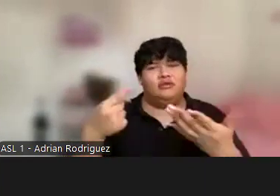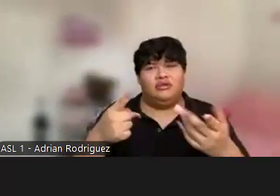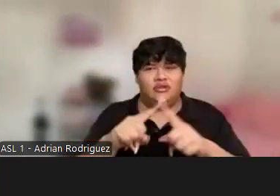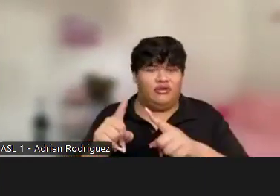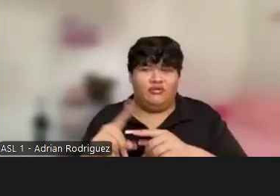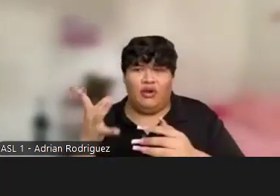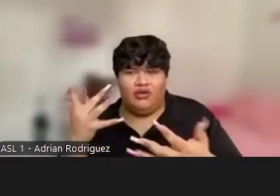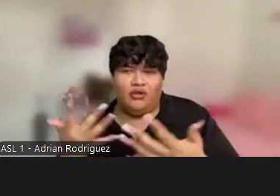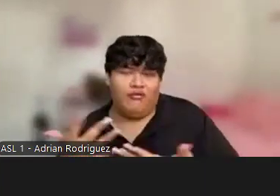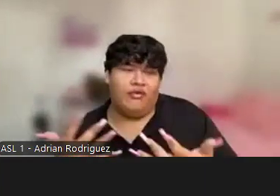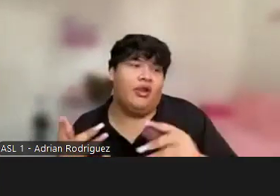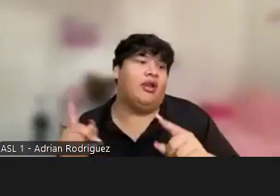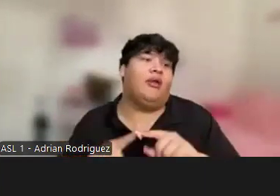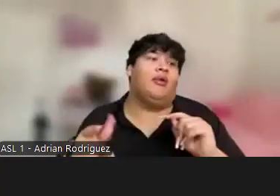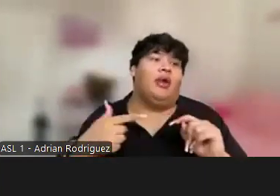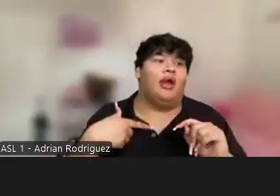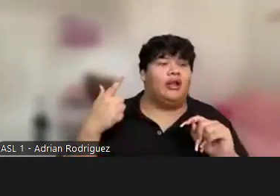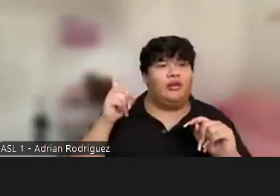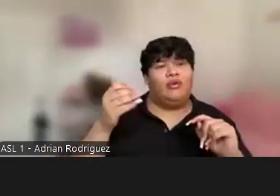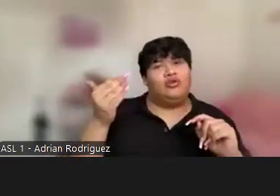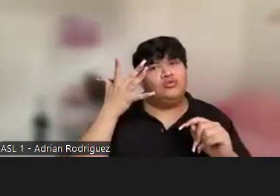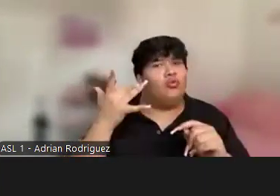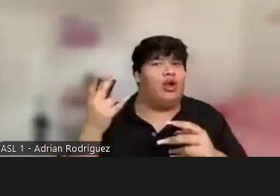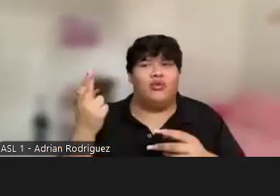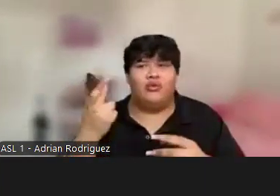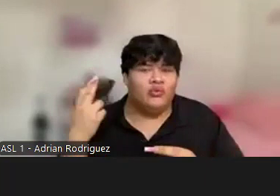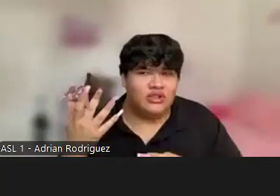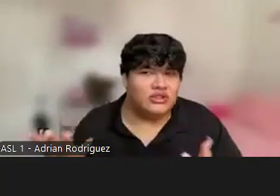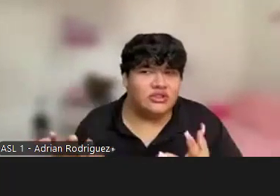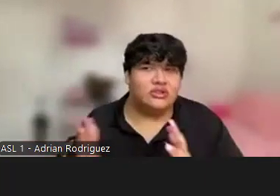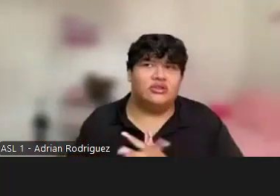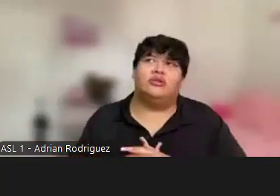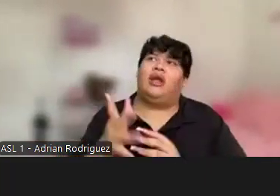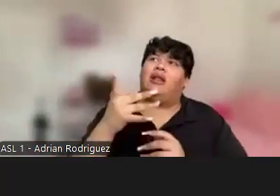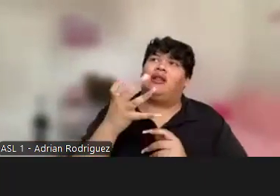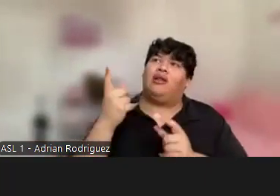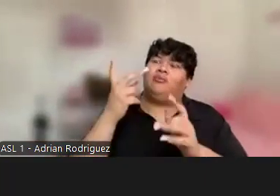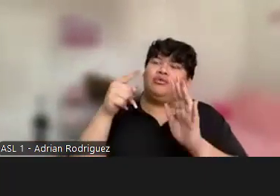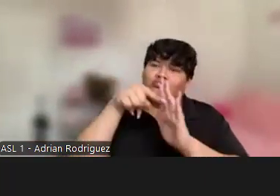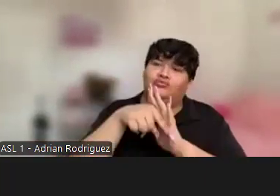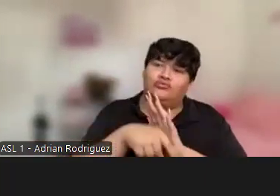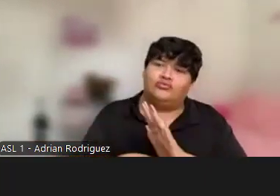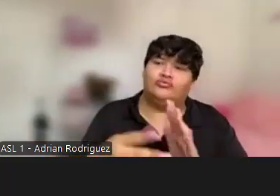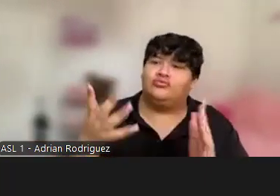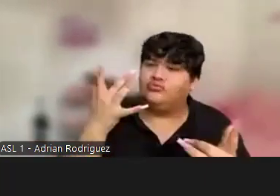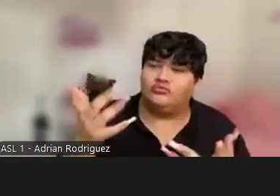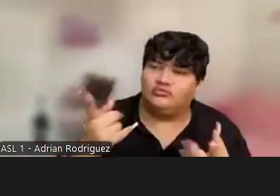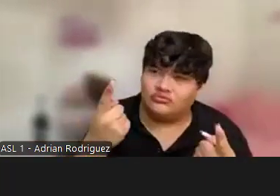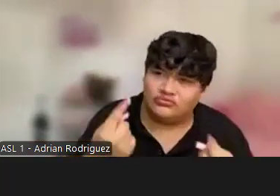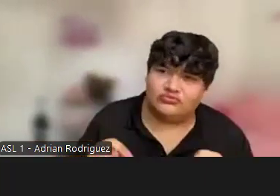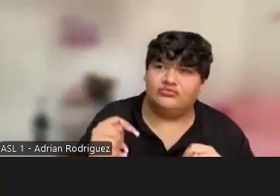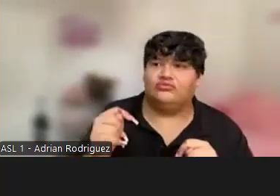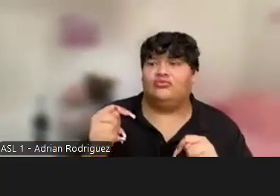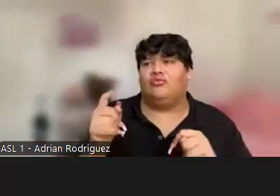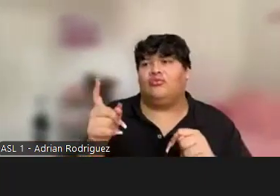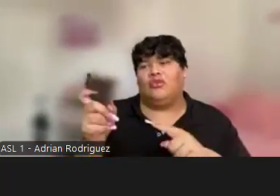afraid. But I think we need to know the reasons. And then I think we need to mitigate whatever is limiting their willingness to be screened. Part